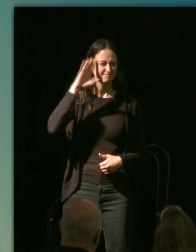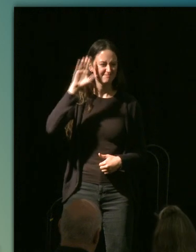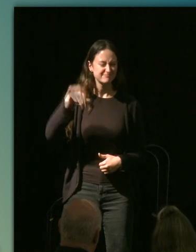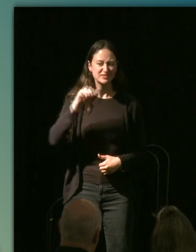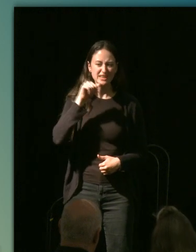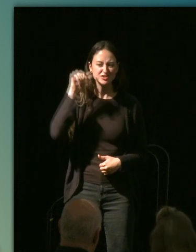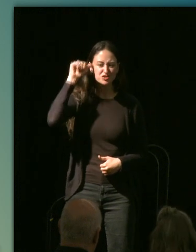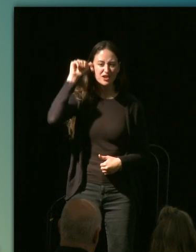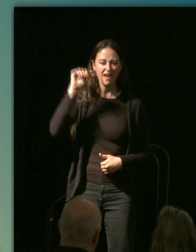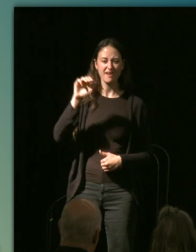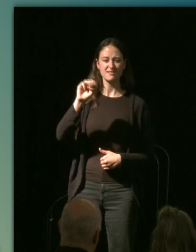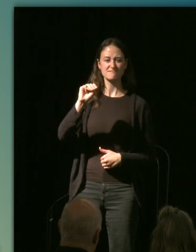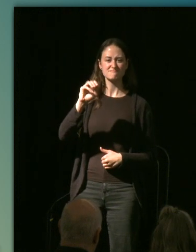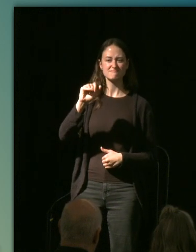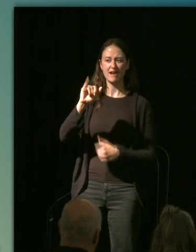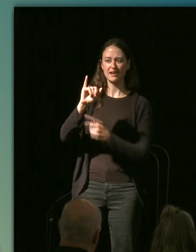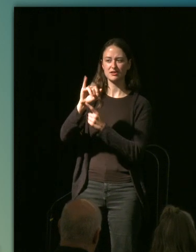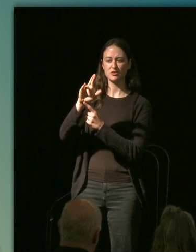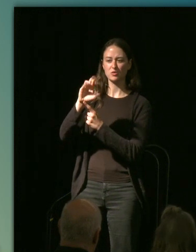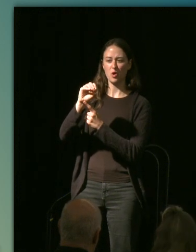we connected?